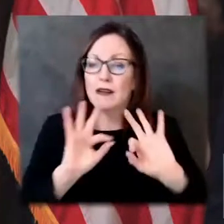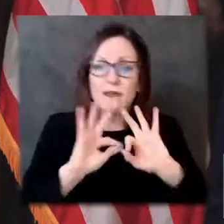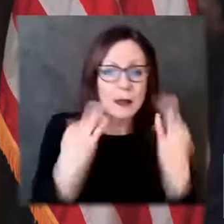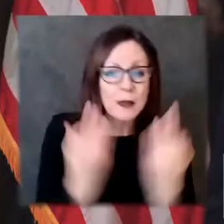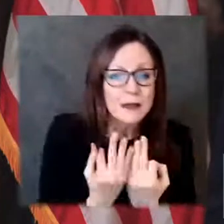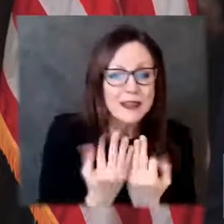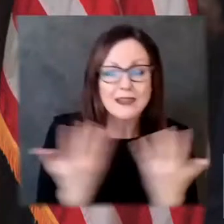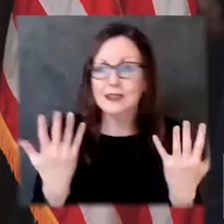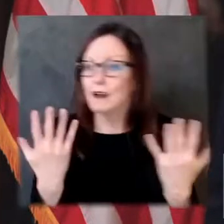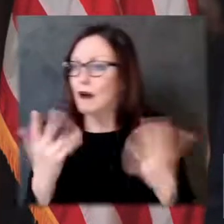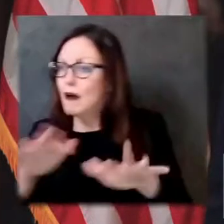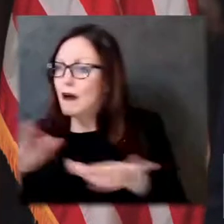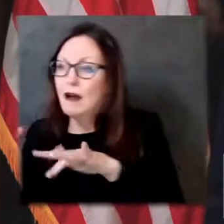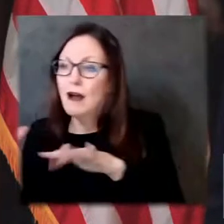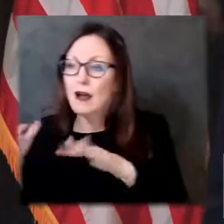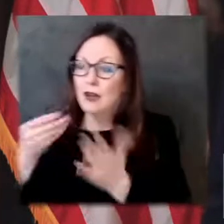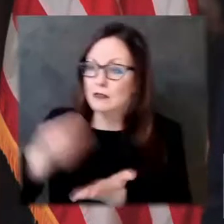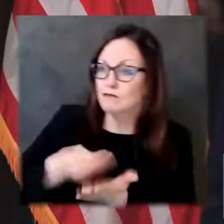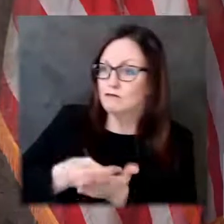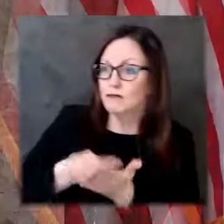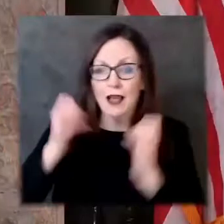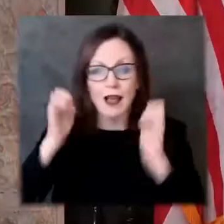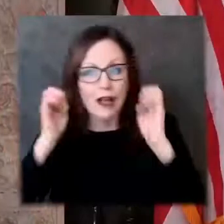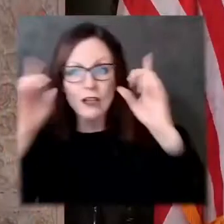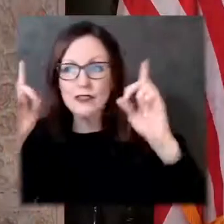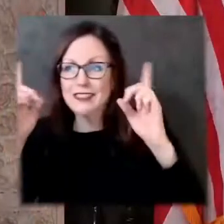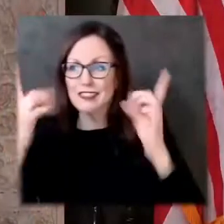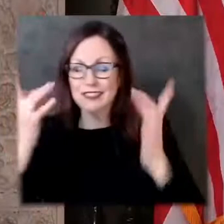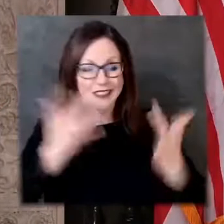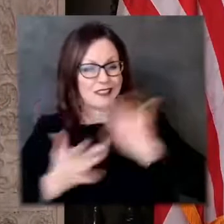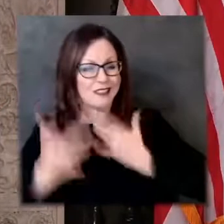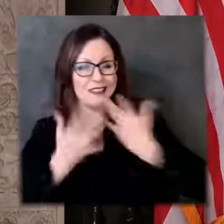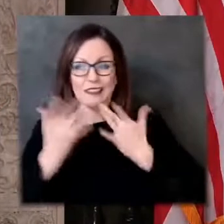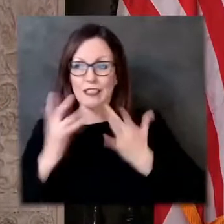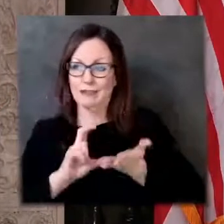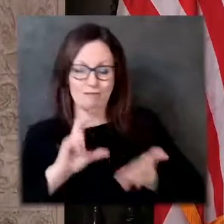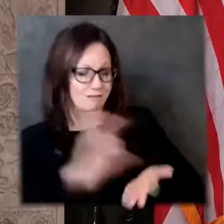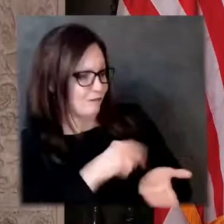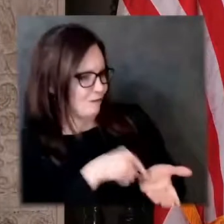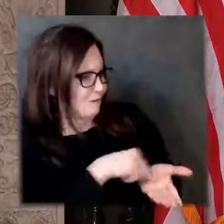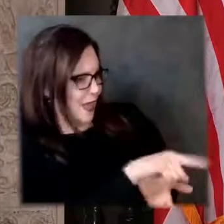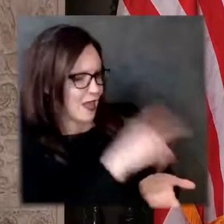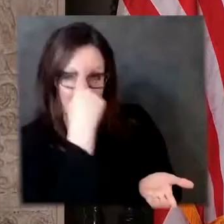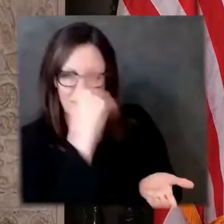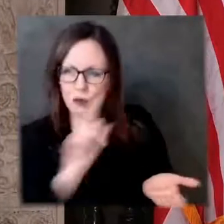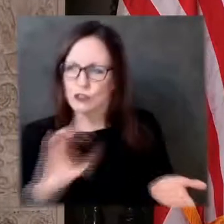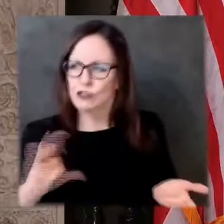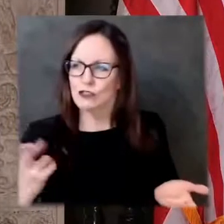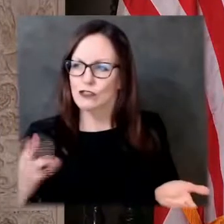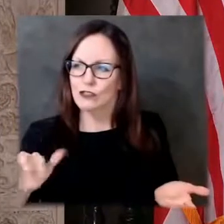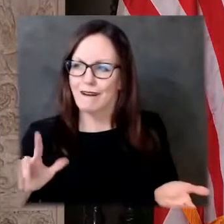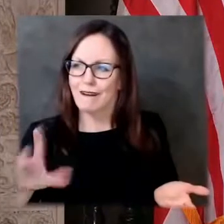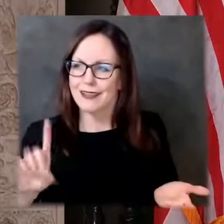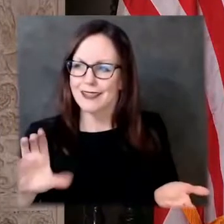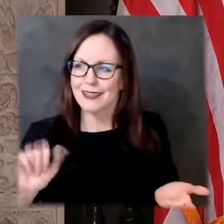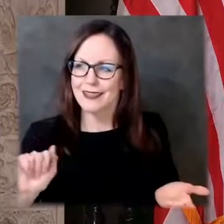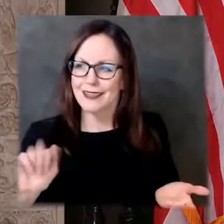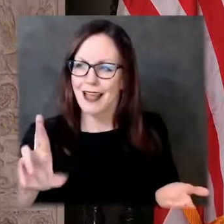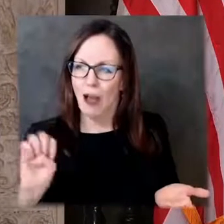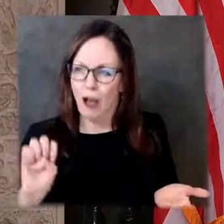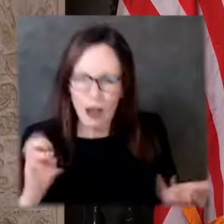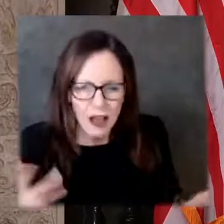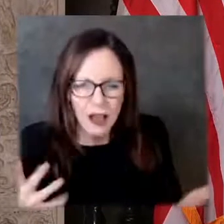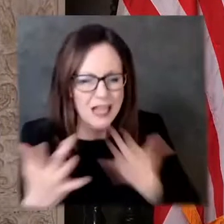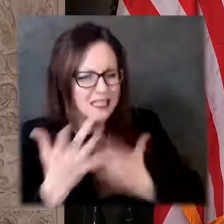that isn't available or affordable. That's why last week I announced that my budget will invest $140 million